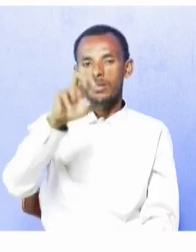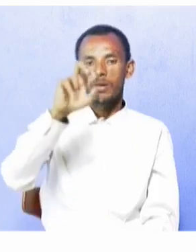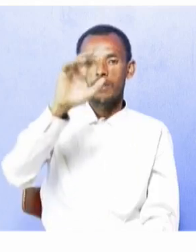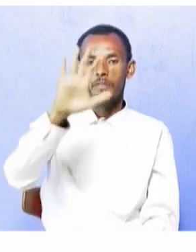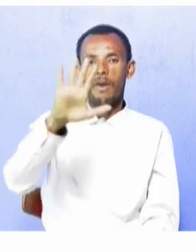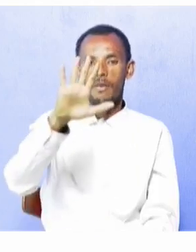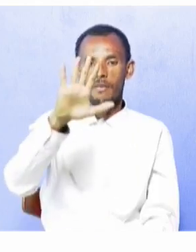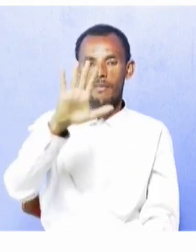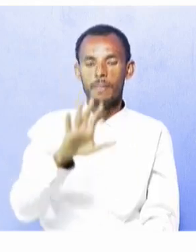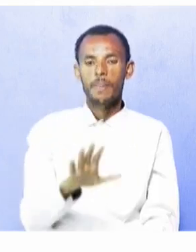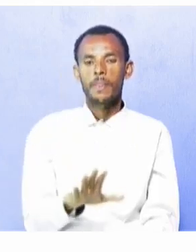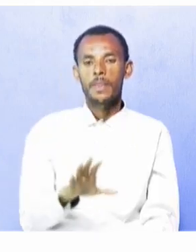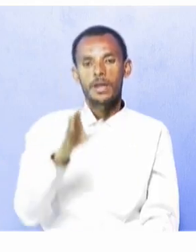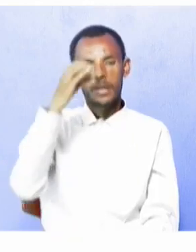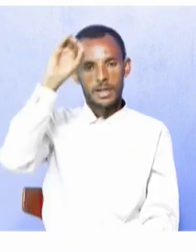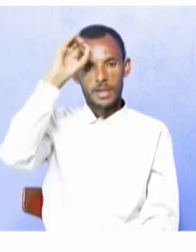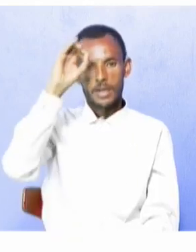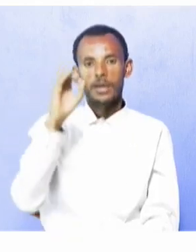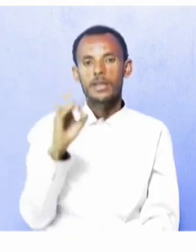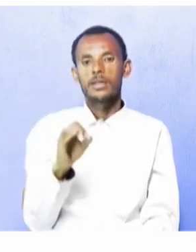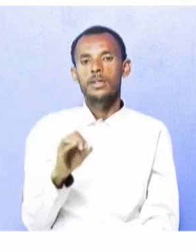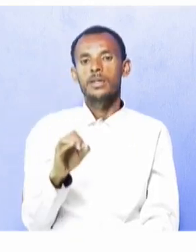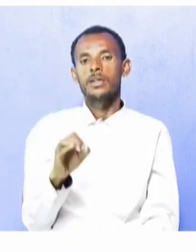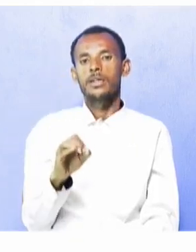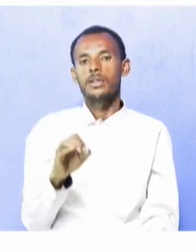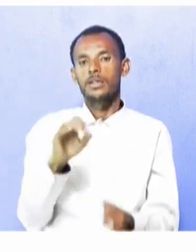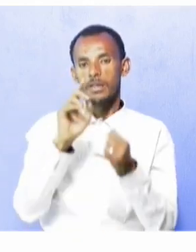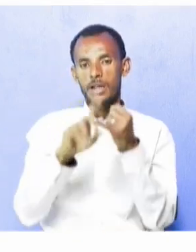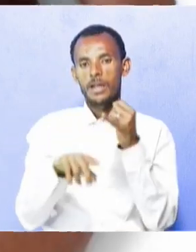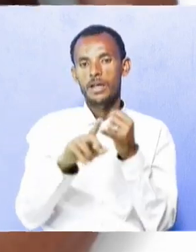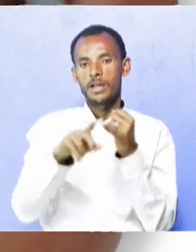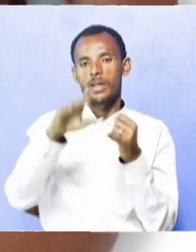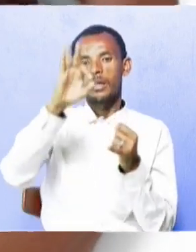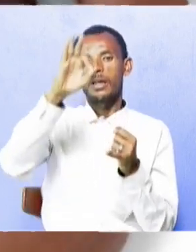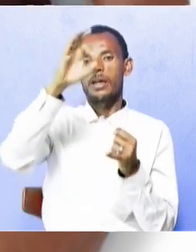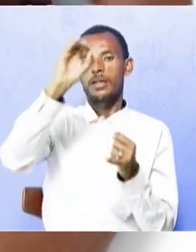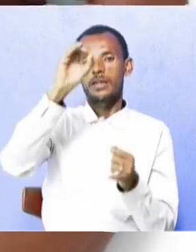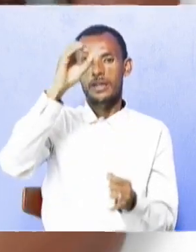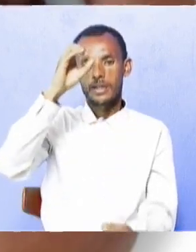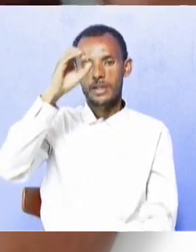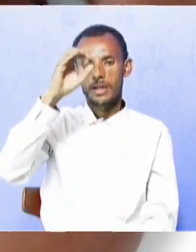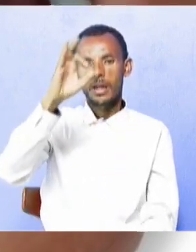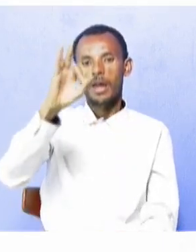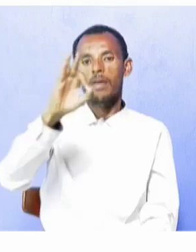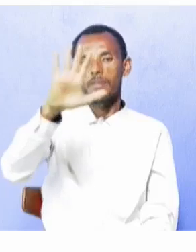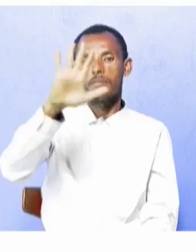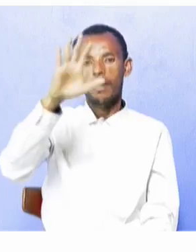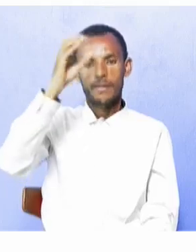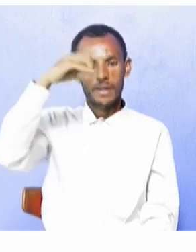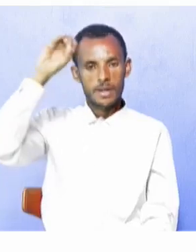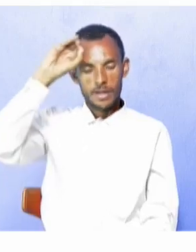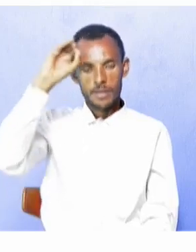25 degree and this is 95 degree.